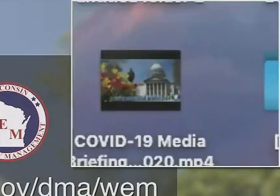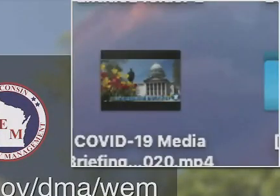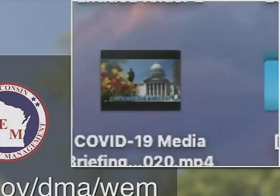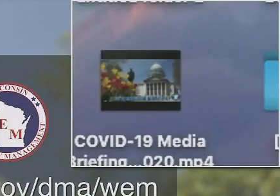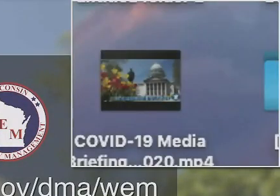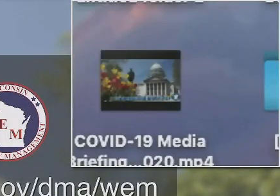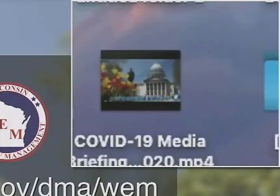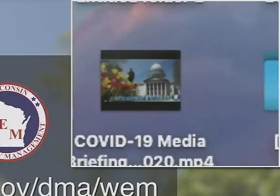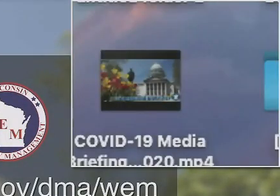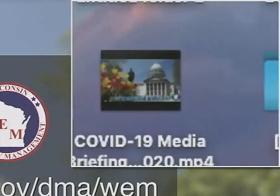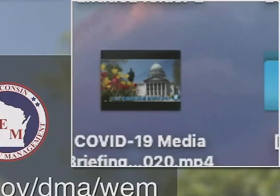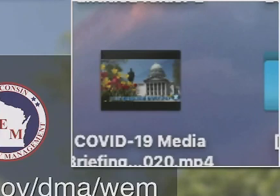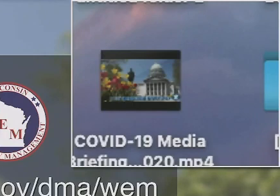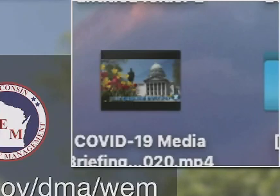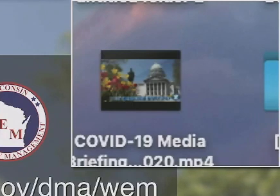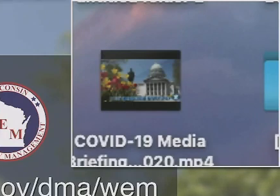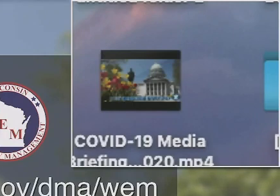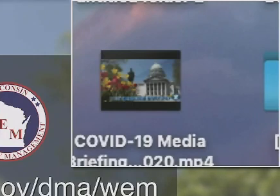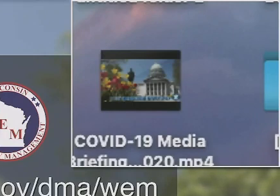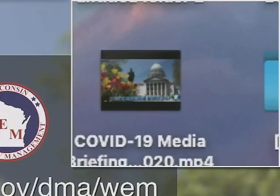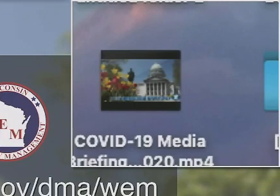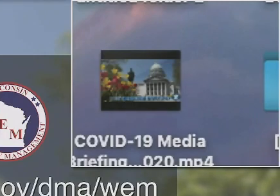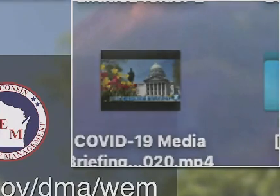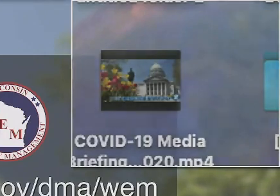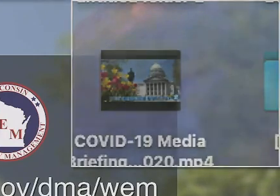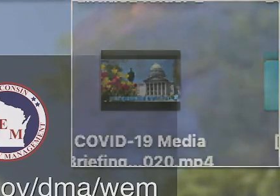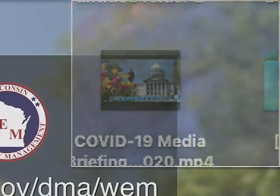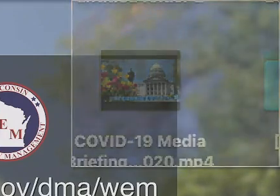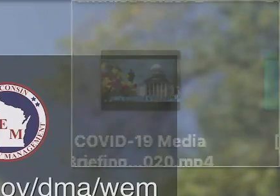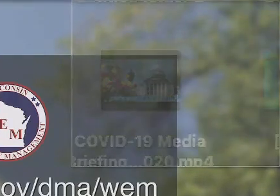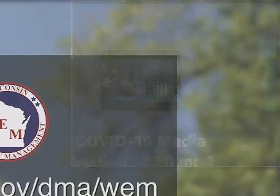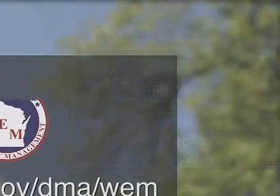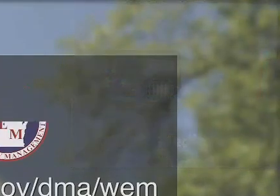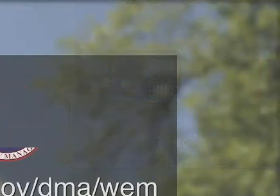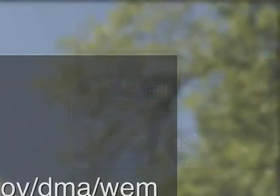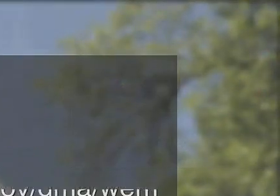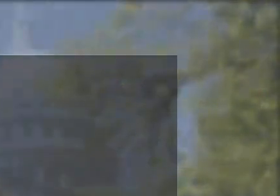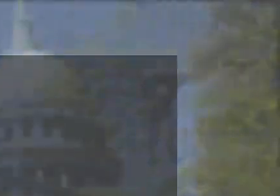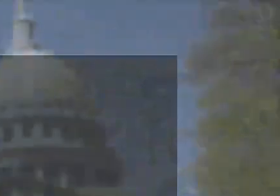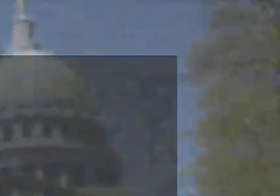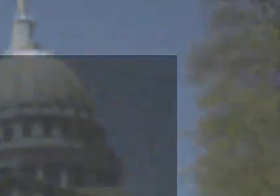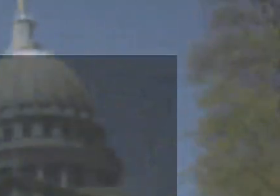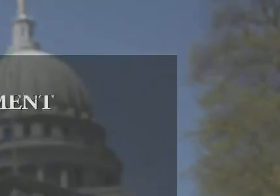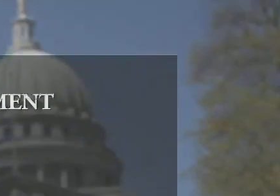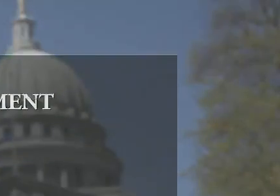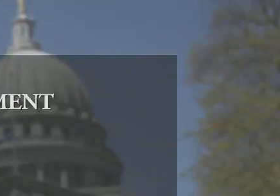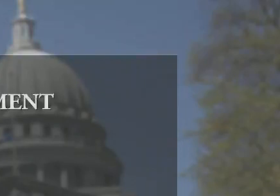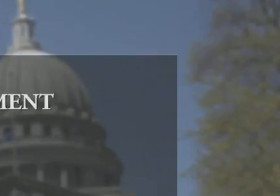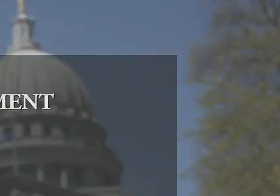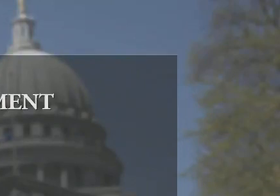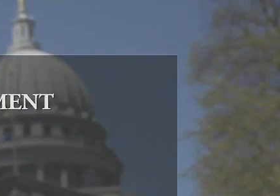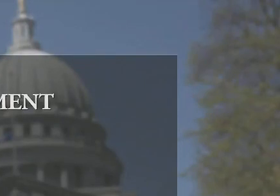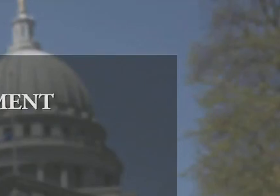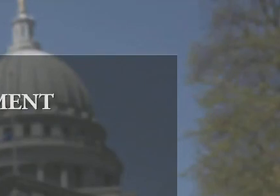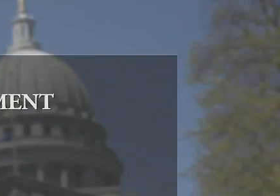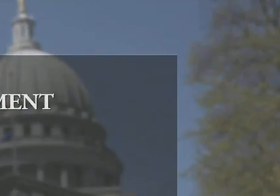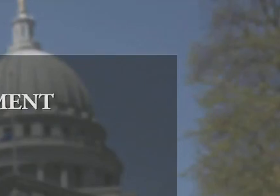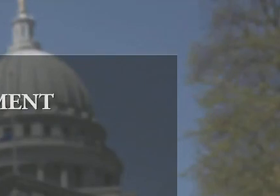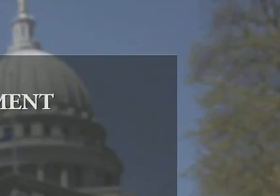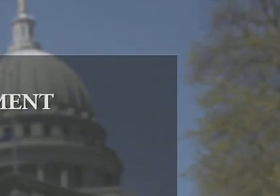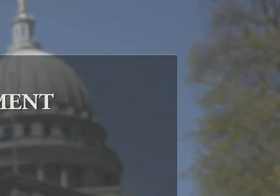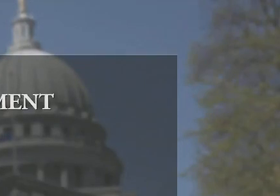can be found on the websites of the Governor, the Department of Workforce Development, the Department of Public Instruction, and the Department of Children and